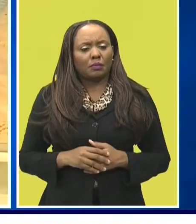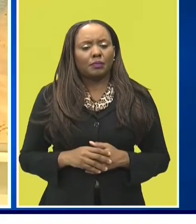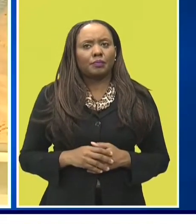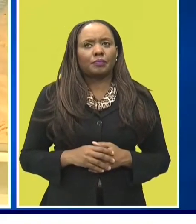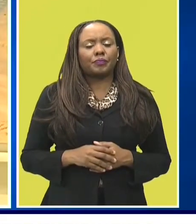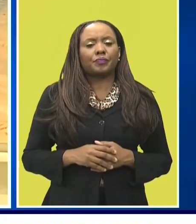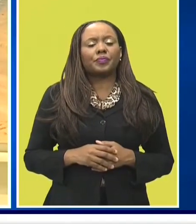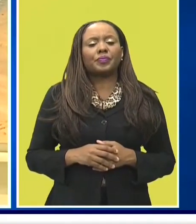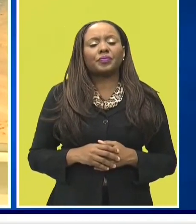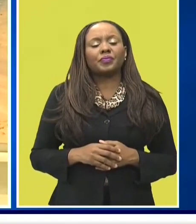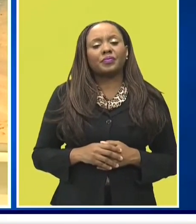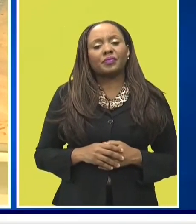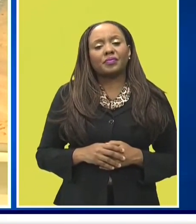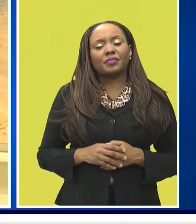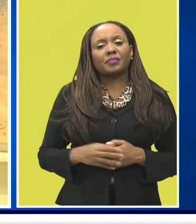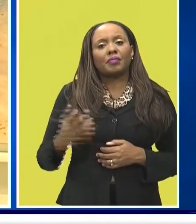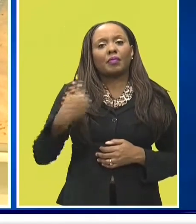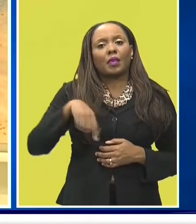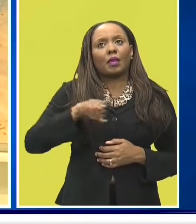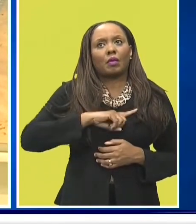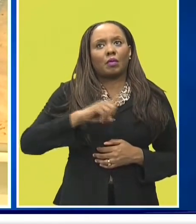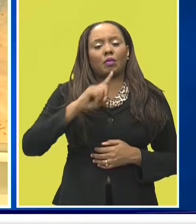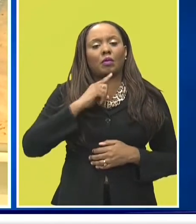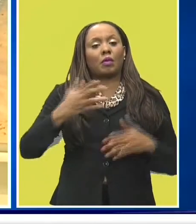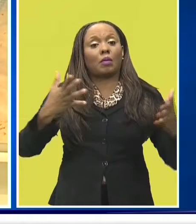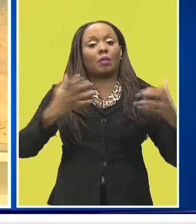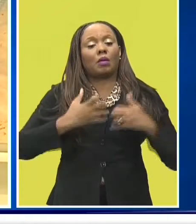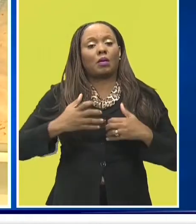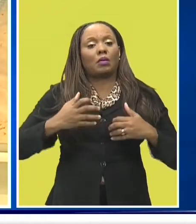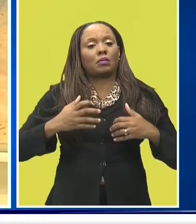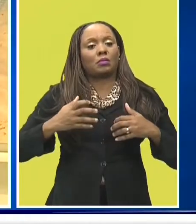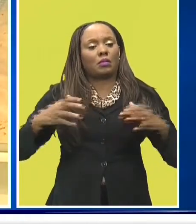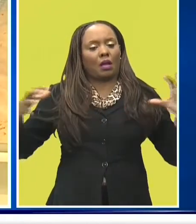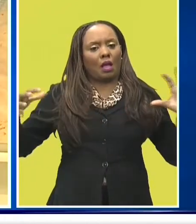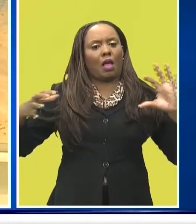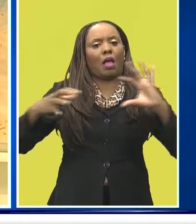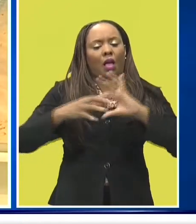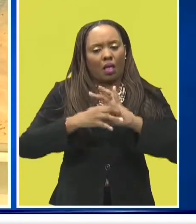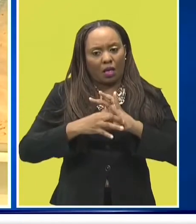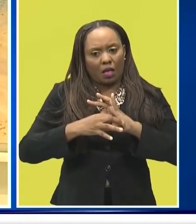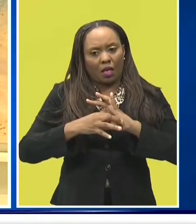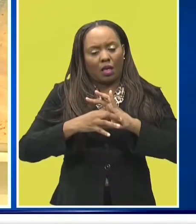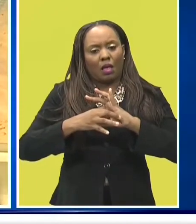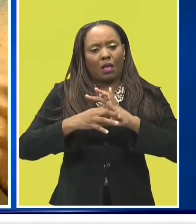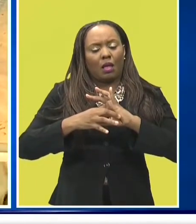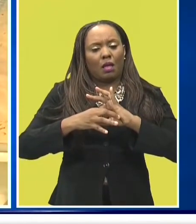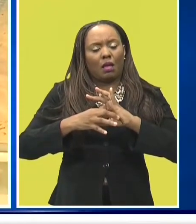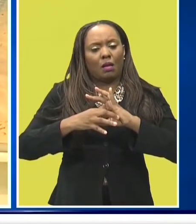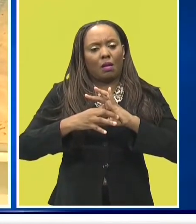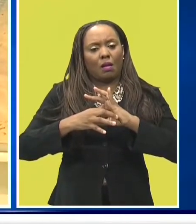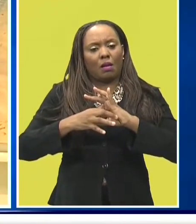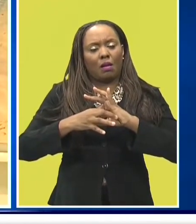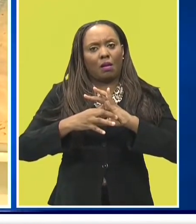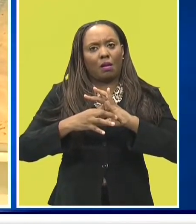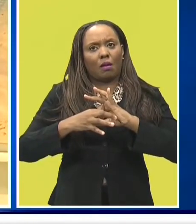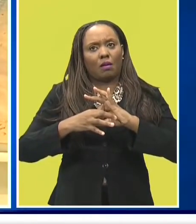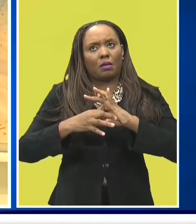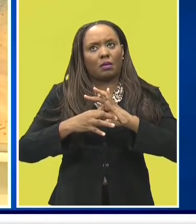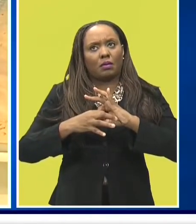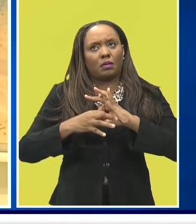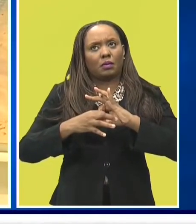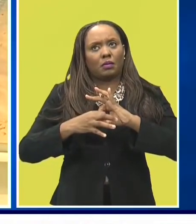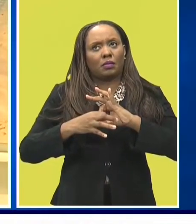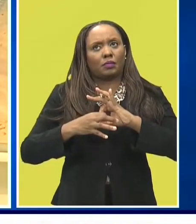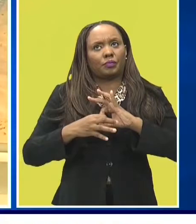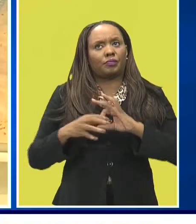mission to really begin to bridge those gaps. And so coming into